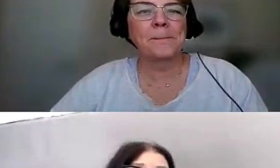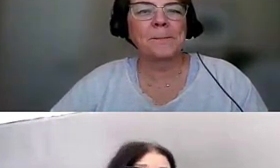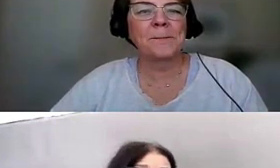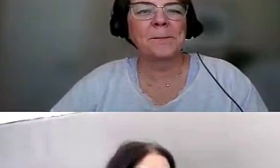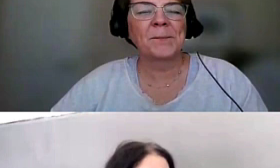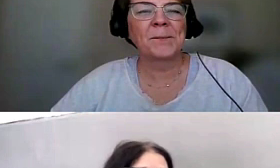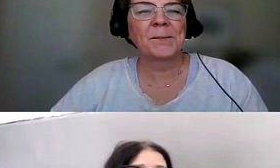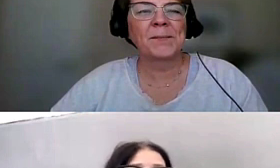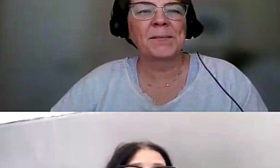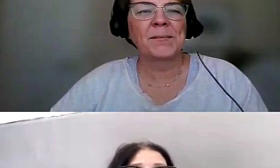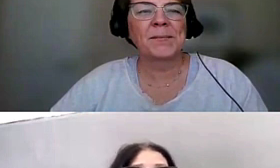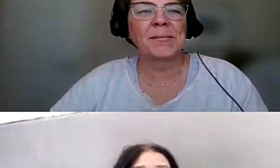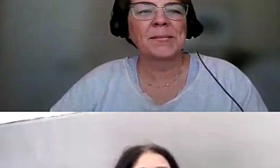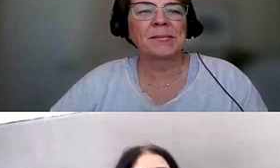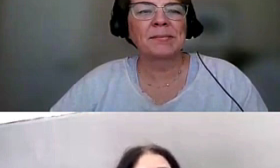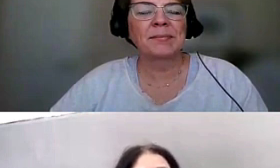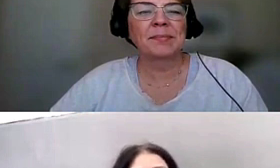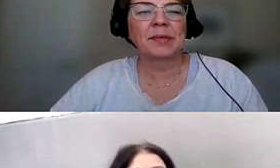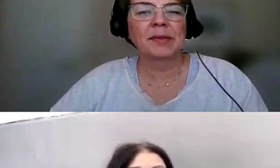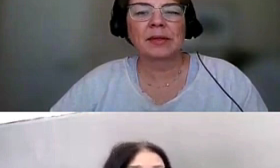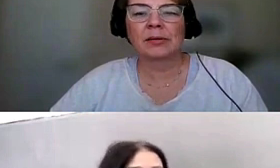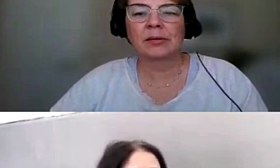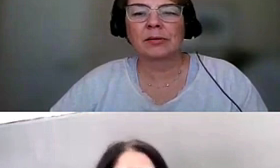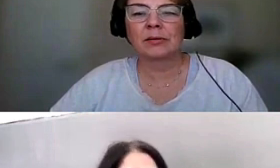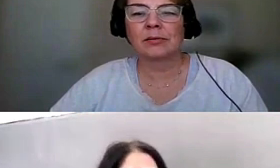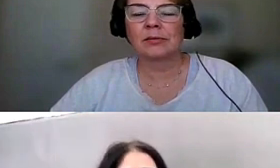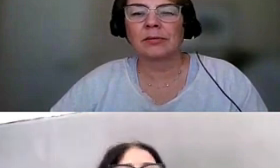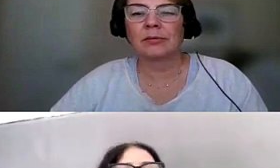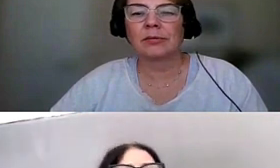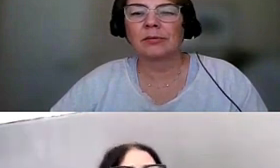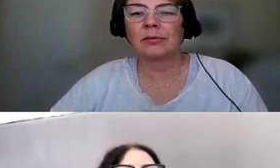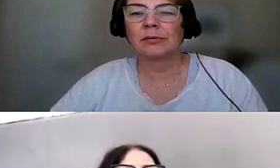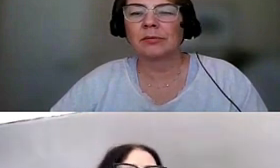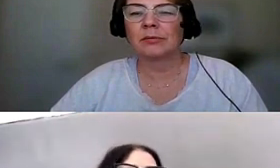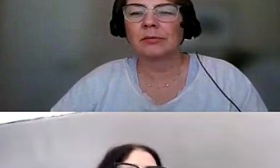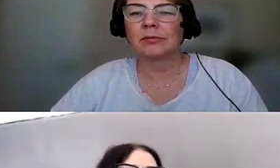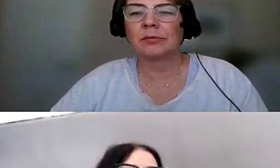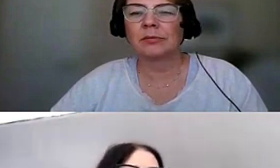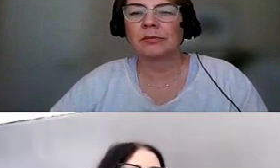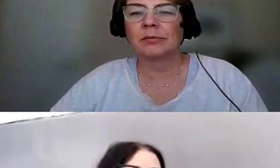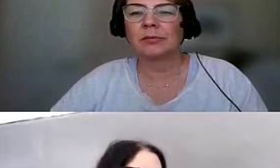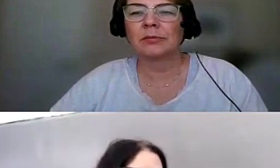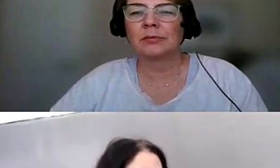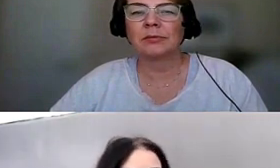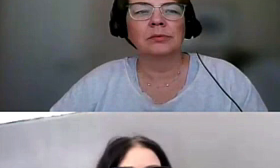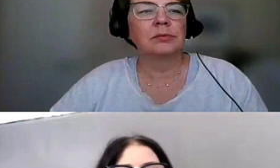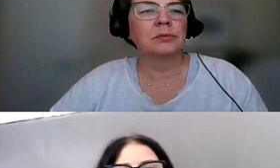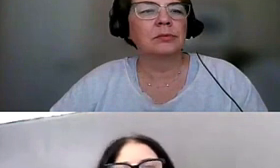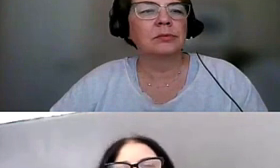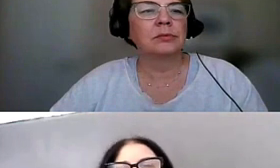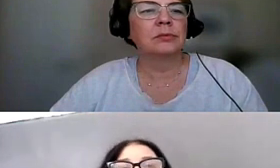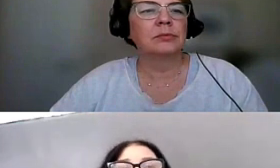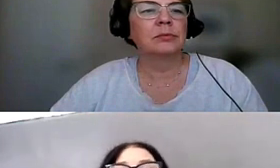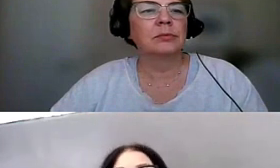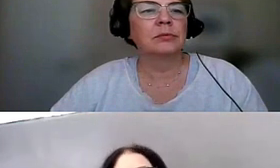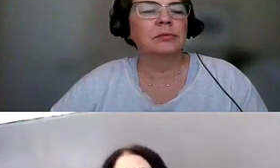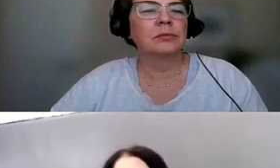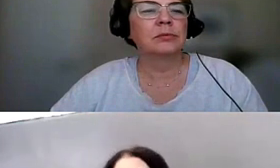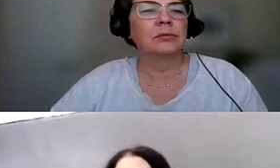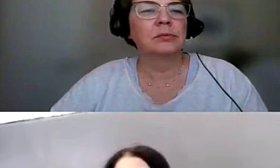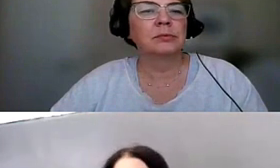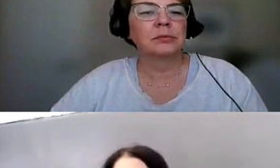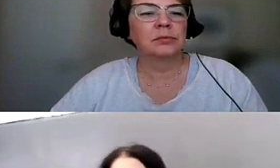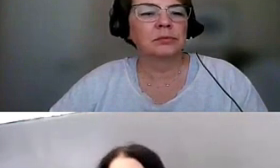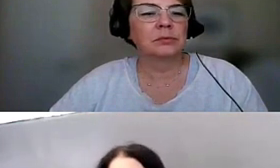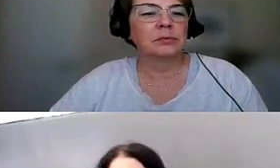make sure that you have access to the questions we are sharing with you today. And we are going to have 3 questions that we are going to go